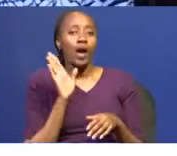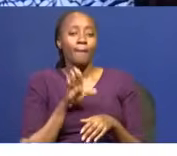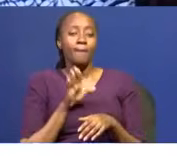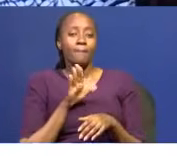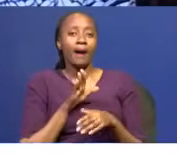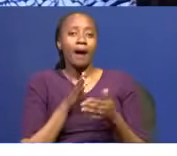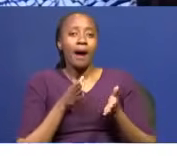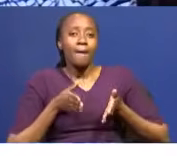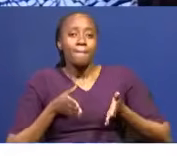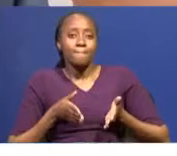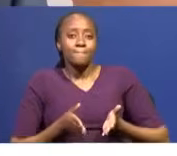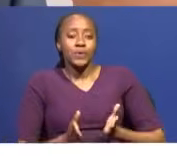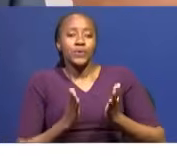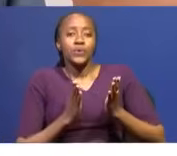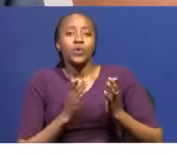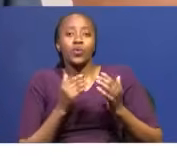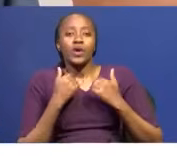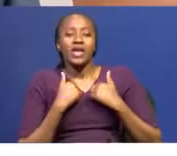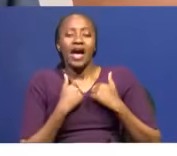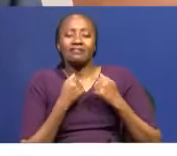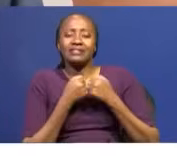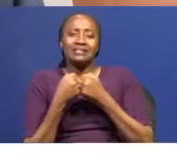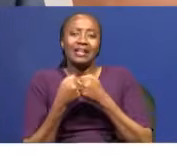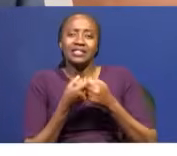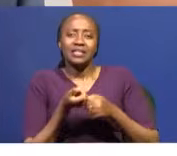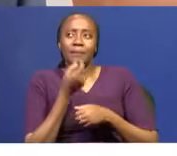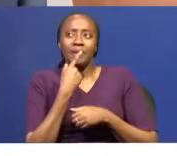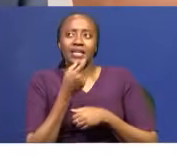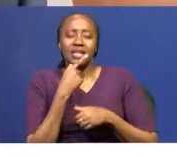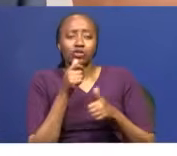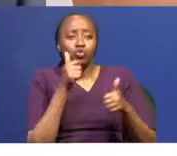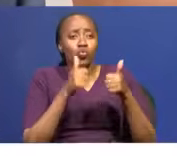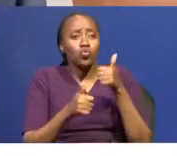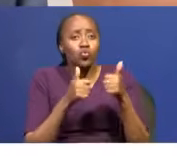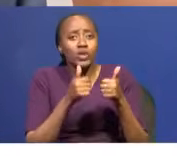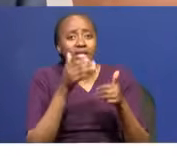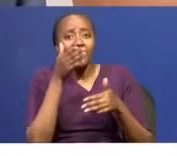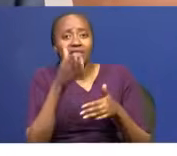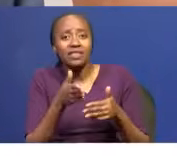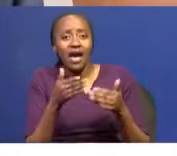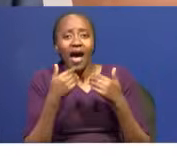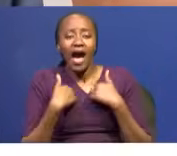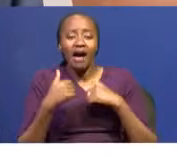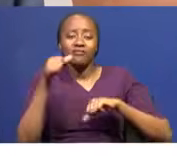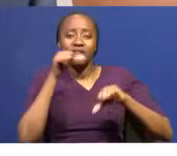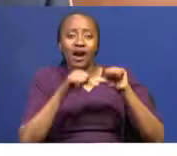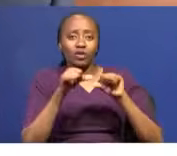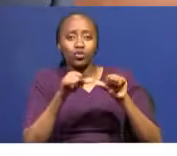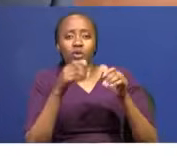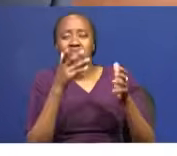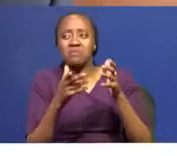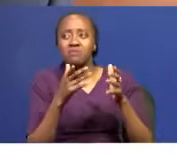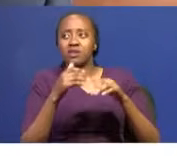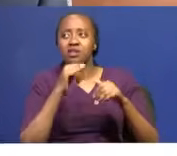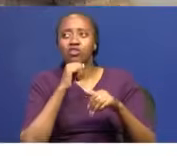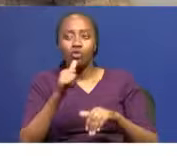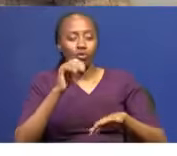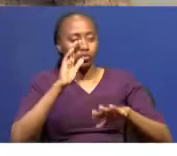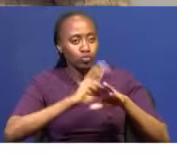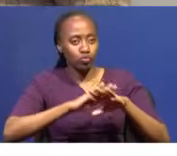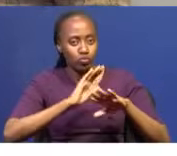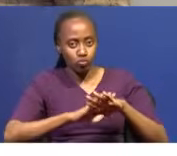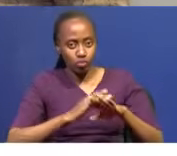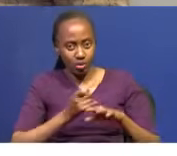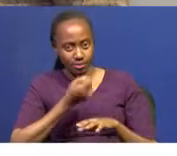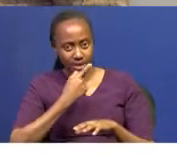have challenges with medications. Sometimes the medications that are available are actually not very good medication.